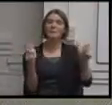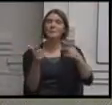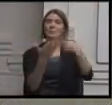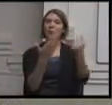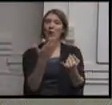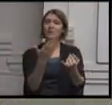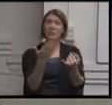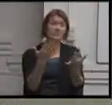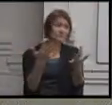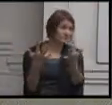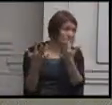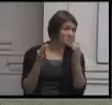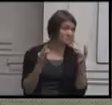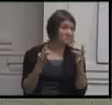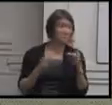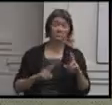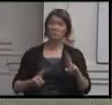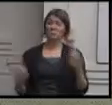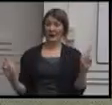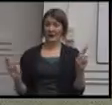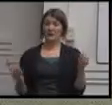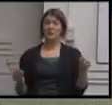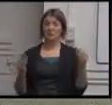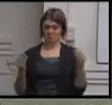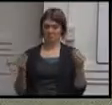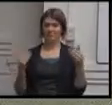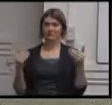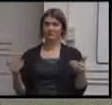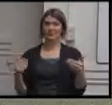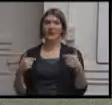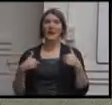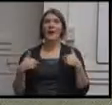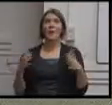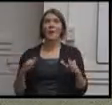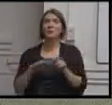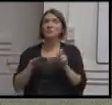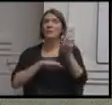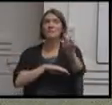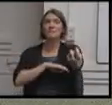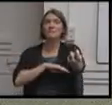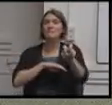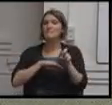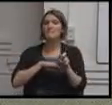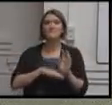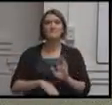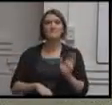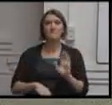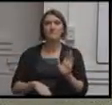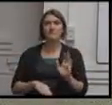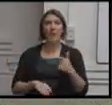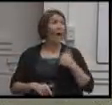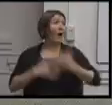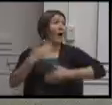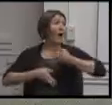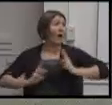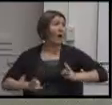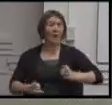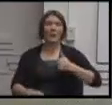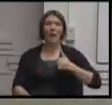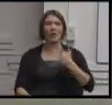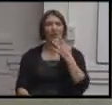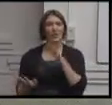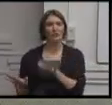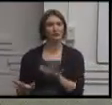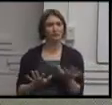need. But I don't want to go into it so quickly just to wrap it up. I really want